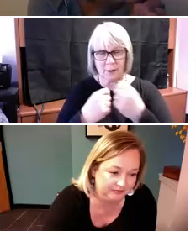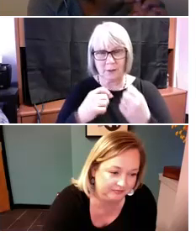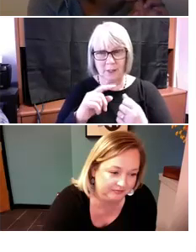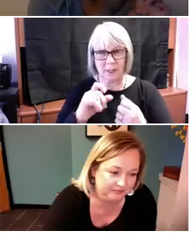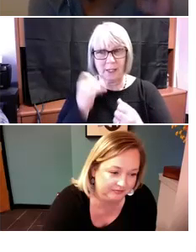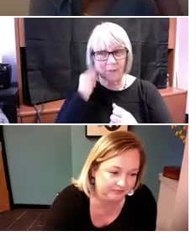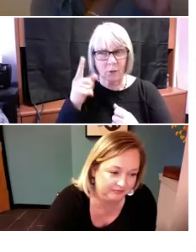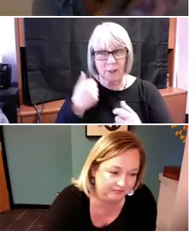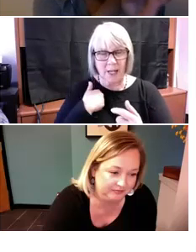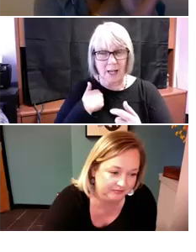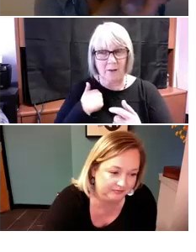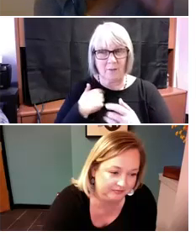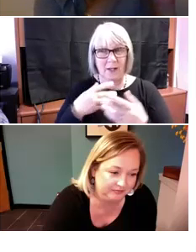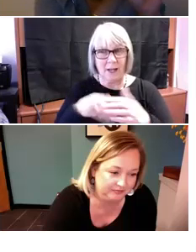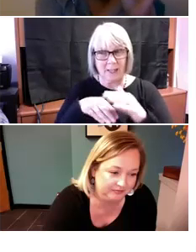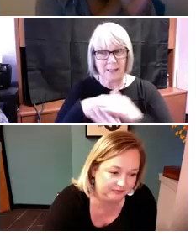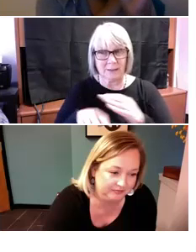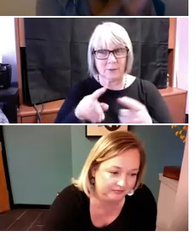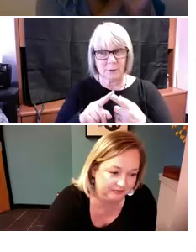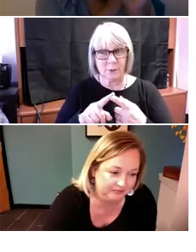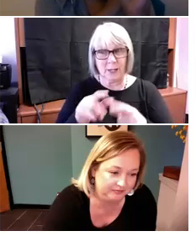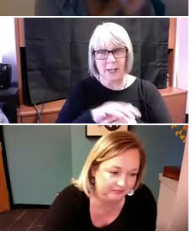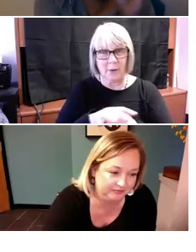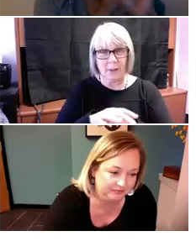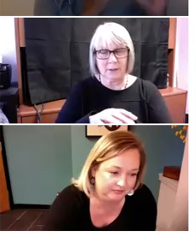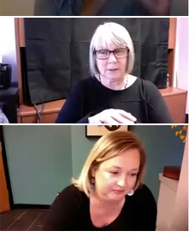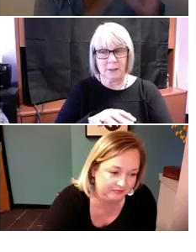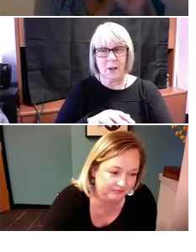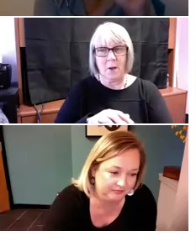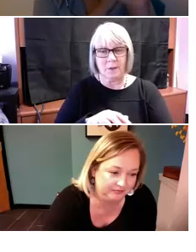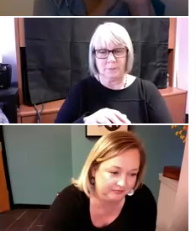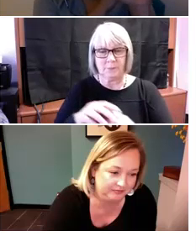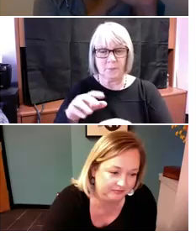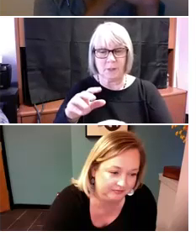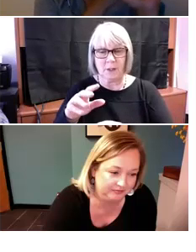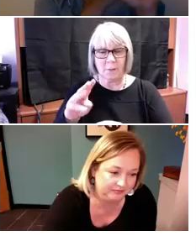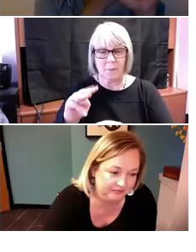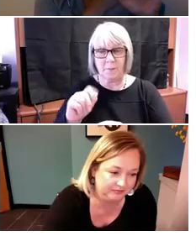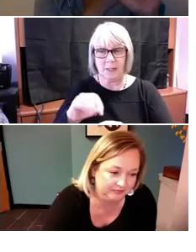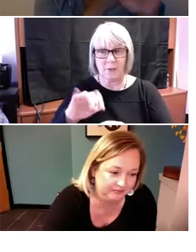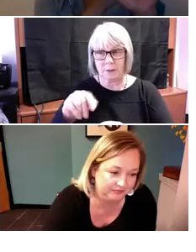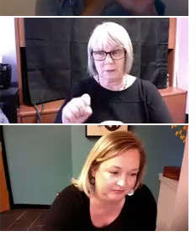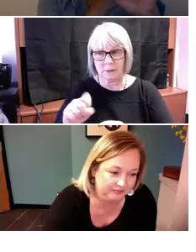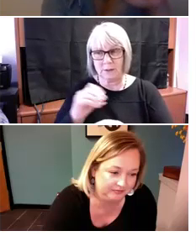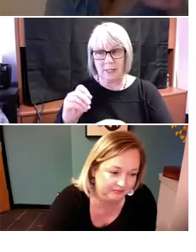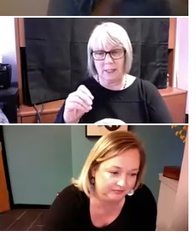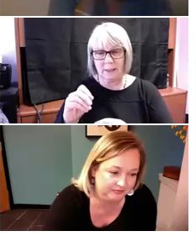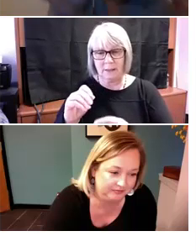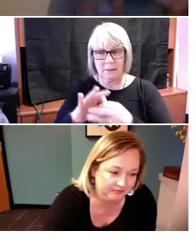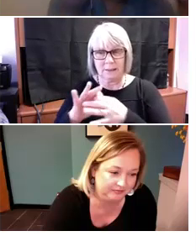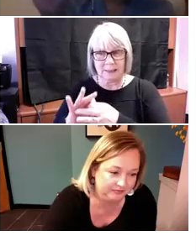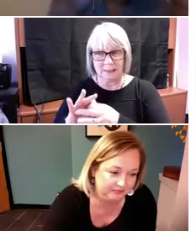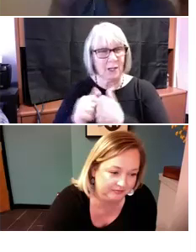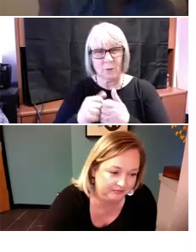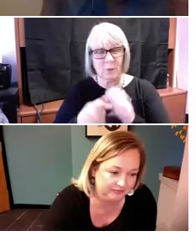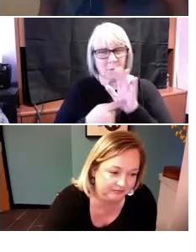to arrays, matrices, linked lists, right? So how would I represent these things such that I